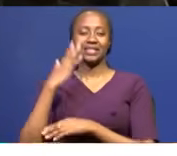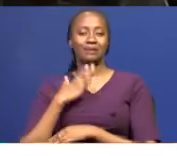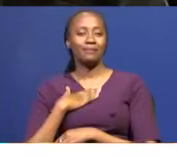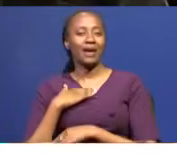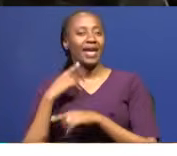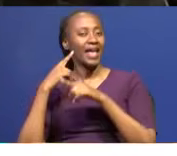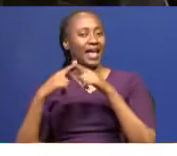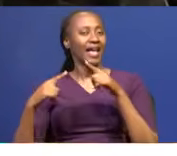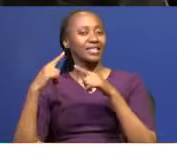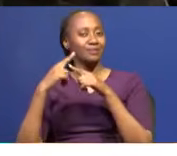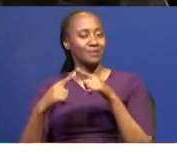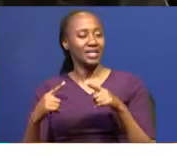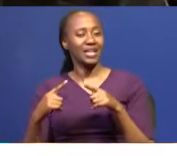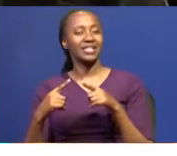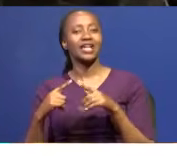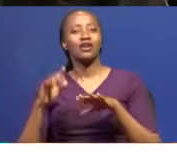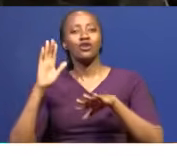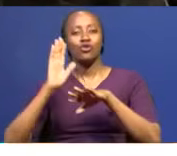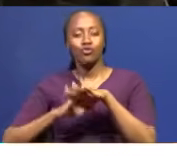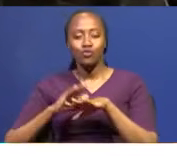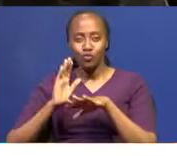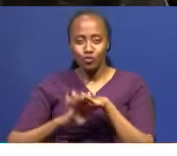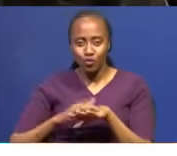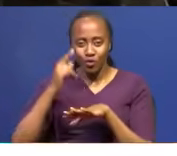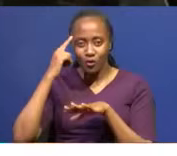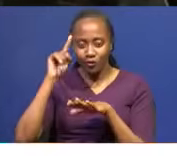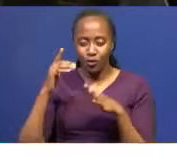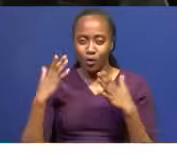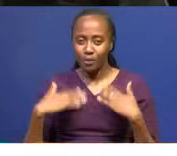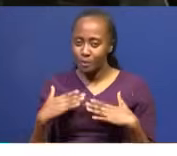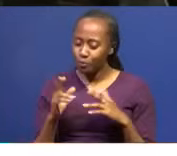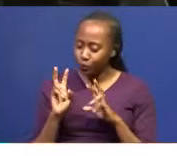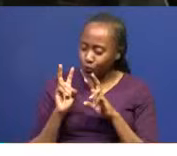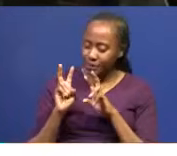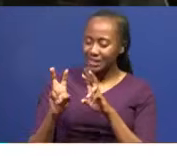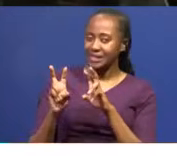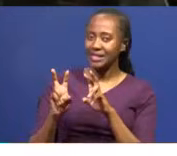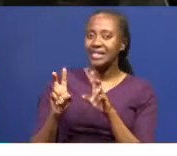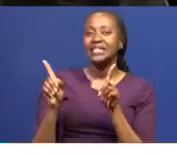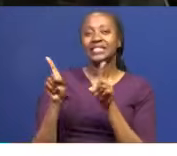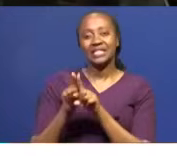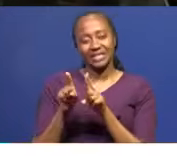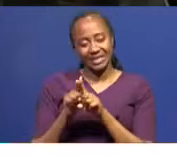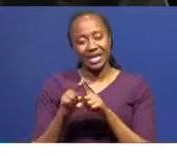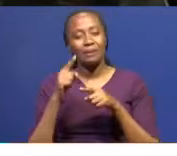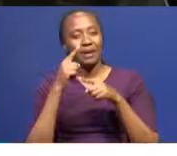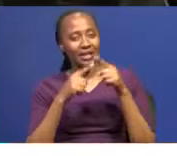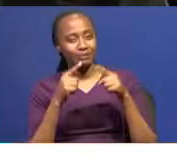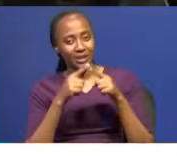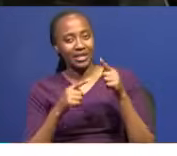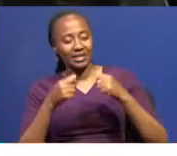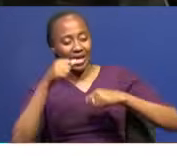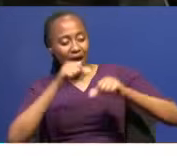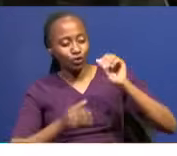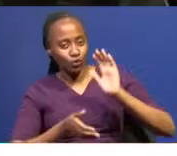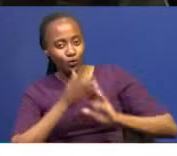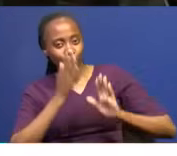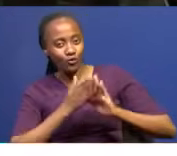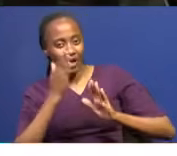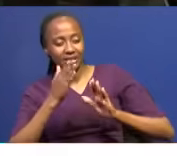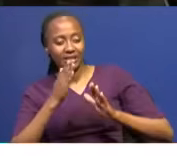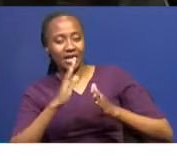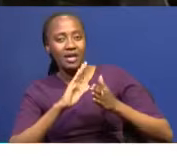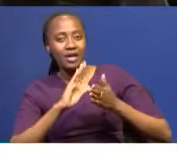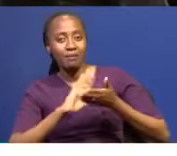should be a cue to making people earn the experience that I have had and move faster in life. So